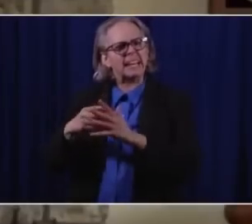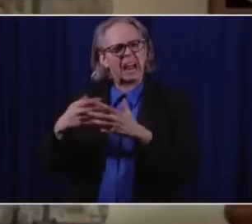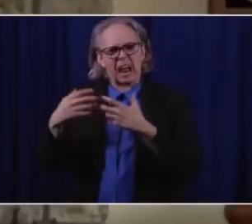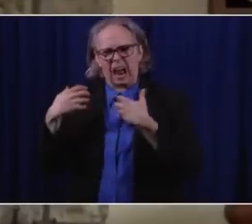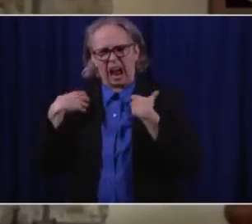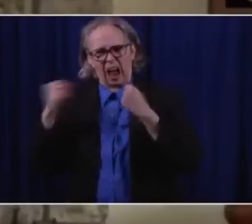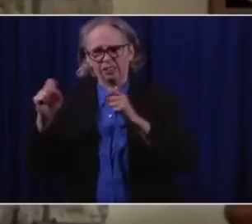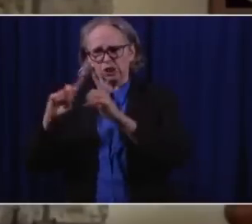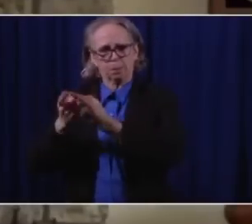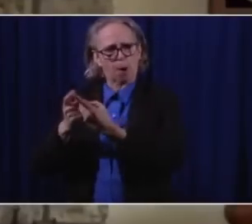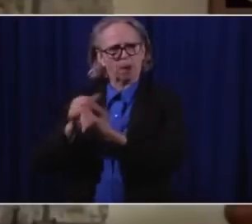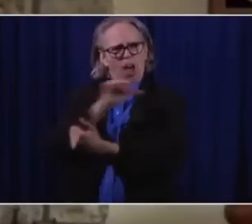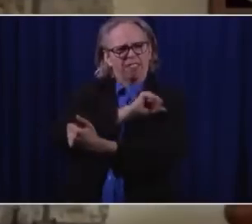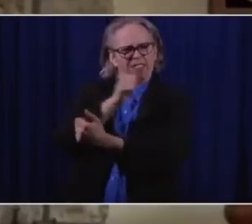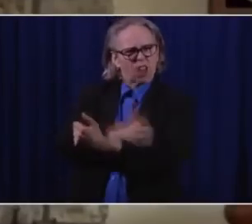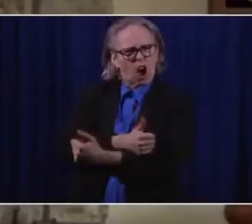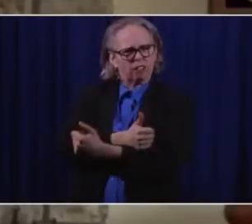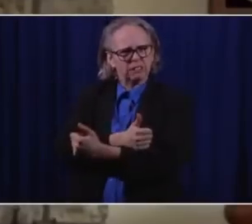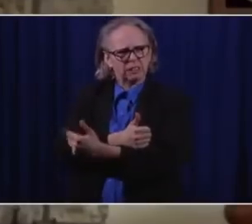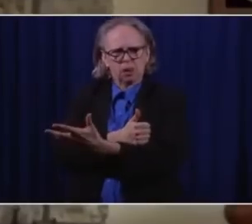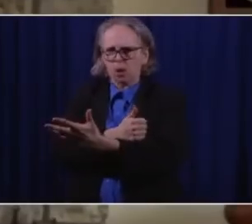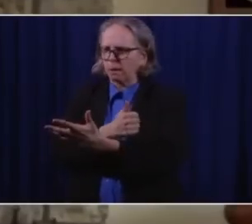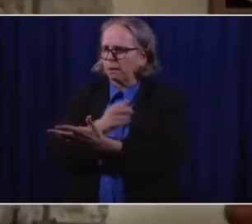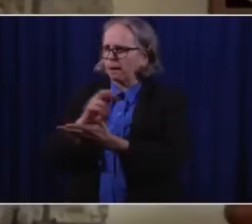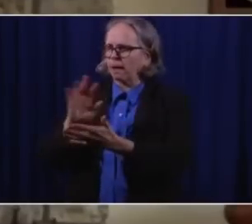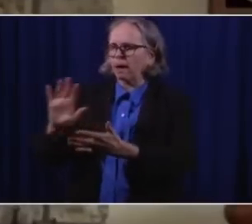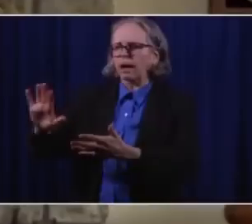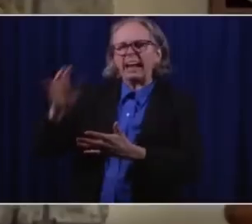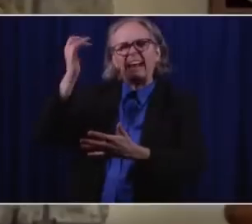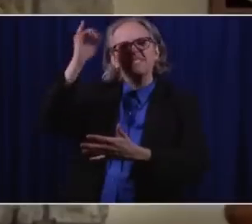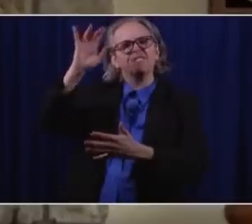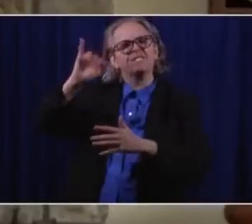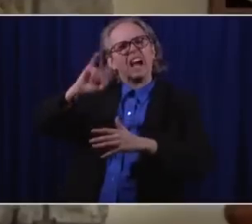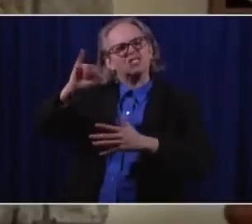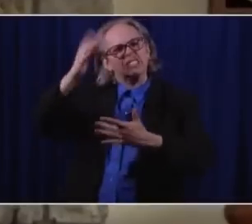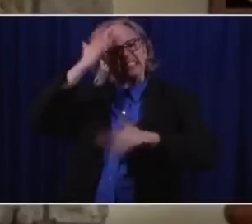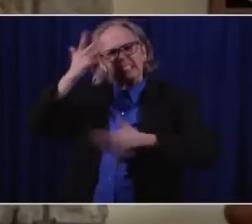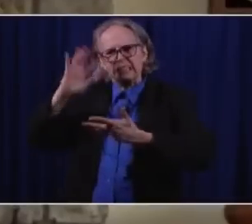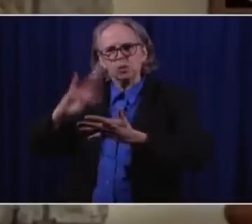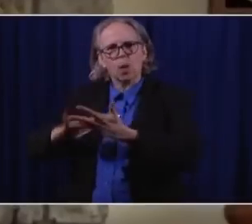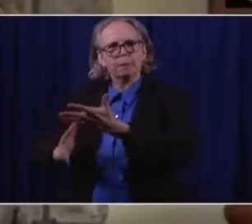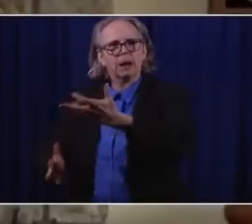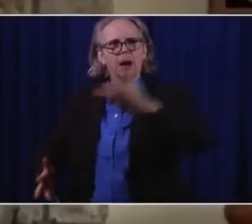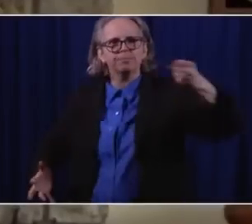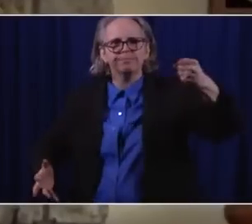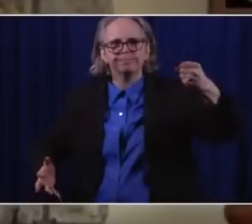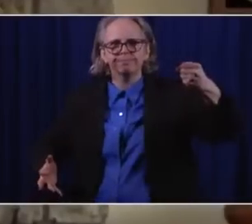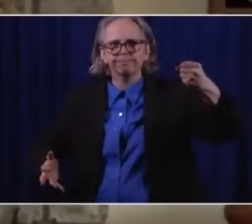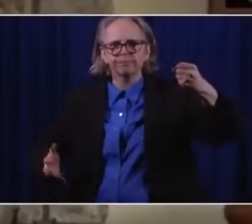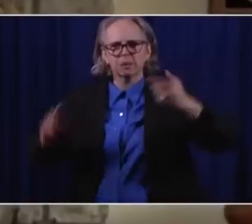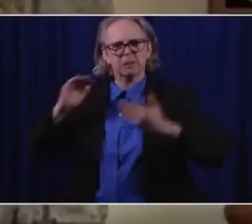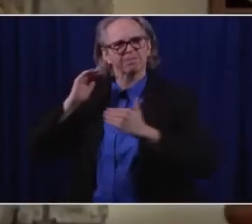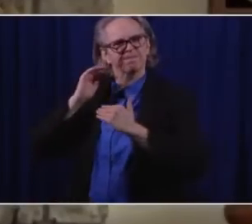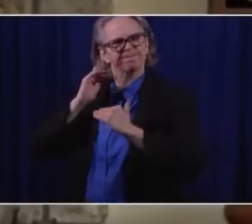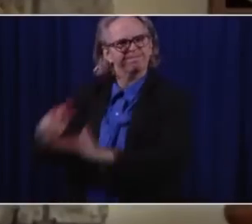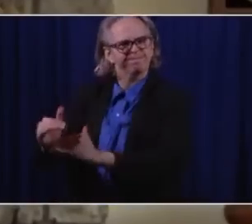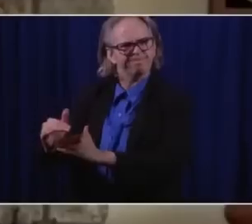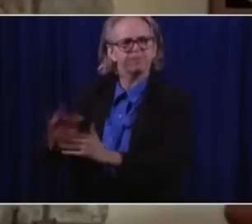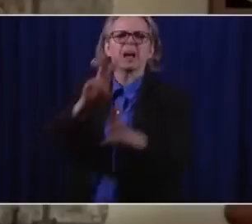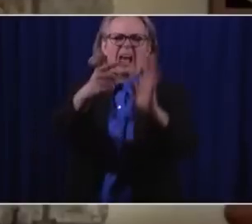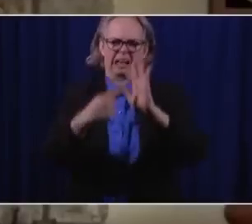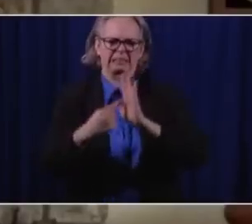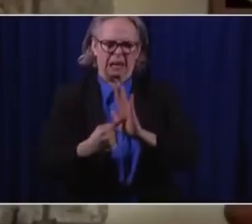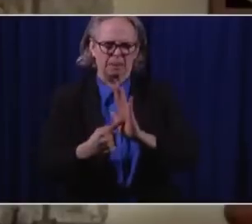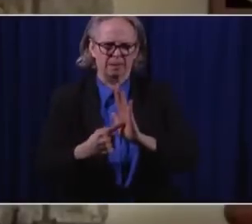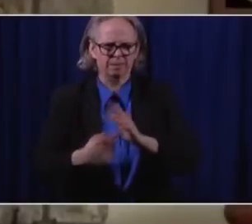A couple examples. If a person, let's see in the future, if a person comes to Ohio from a country that